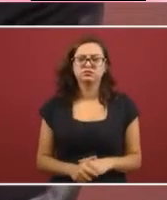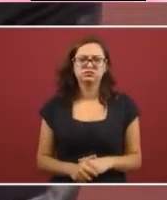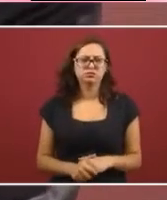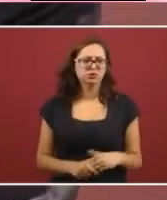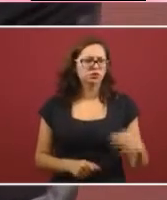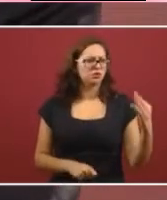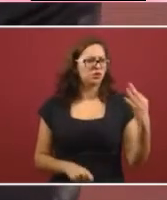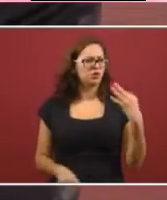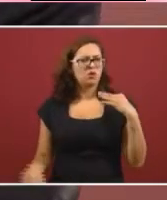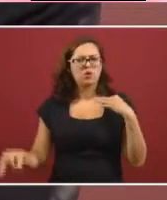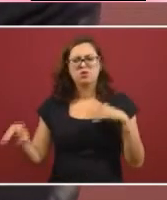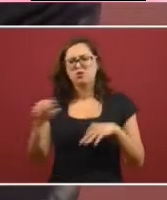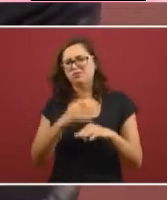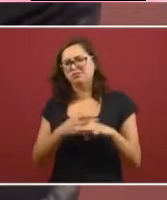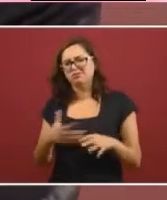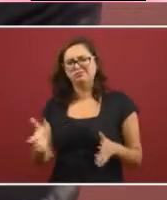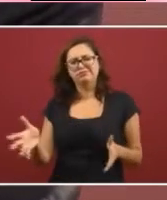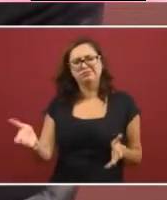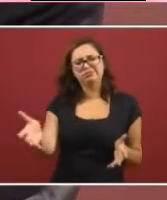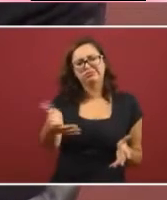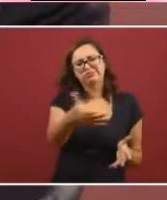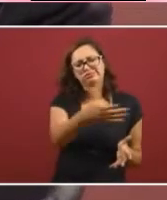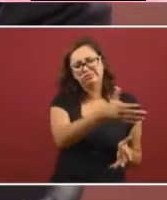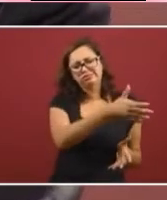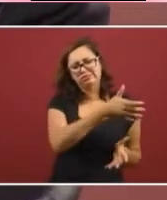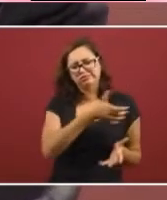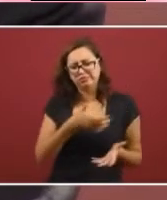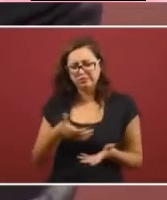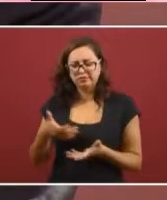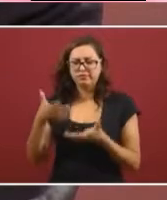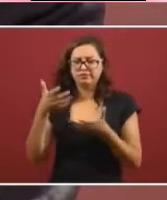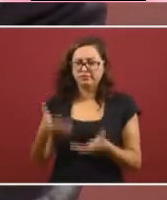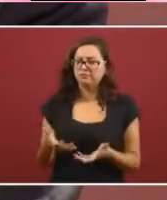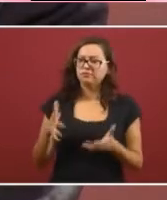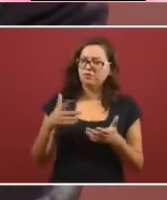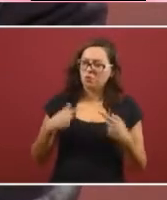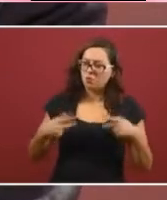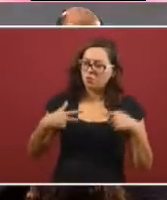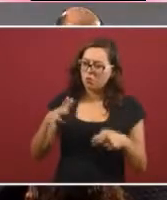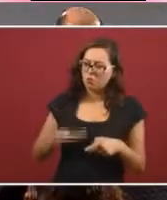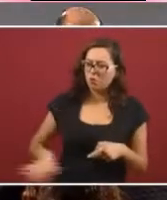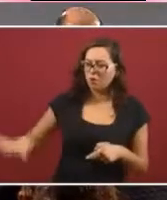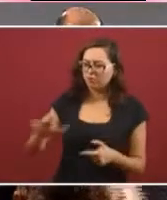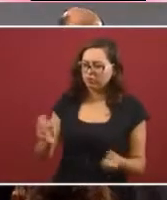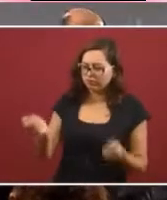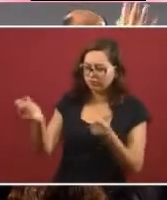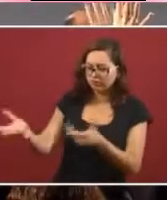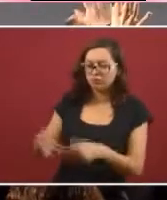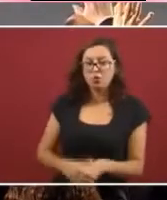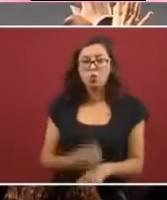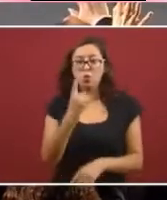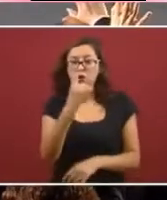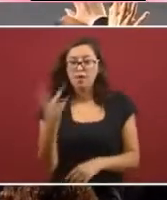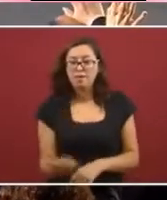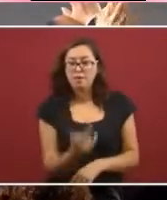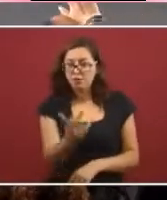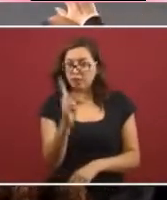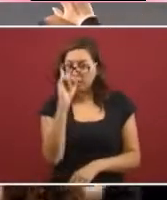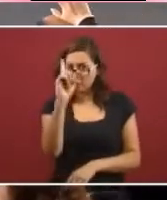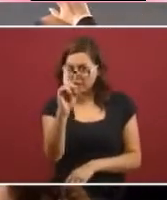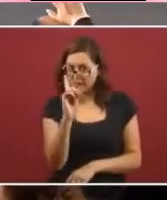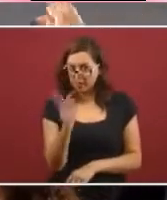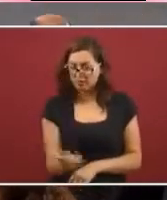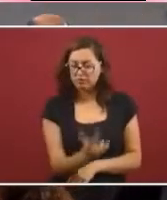todo, everything, whatever they obtain, will be bueno, returned. Una más. One more question. Una